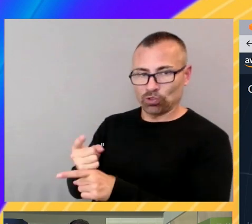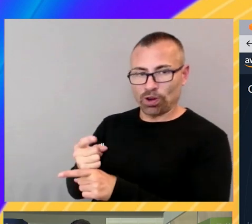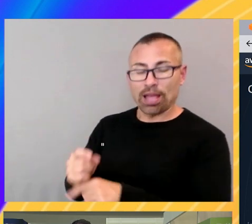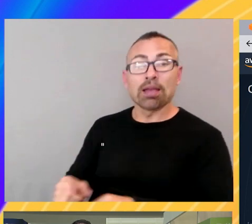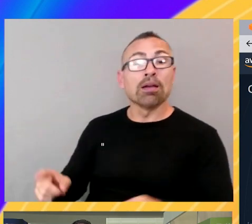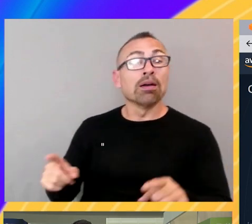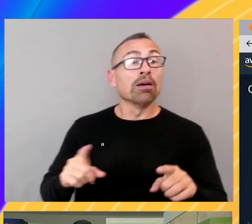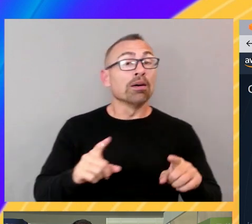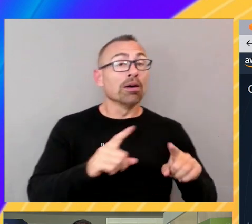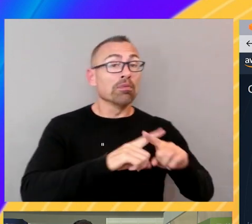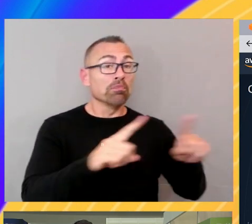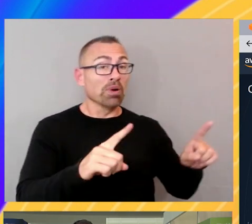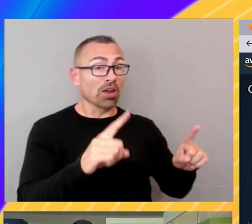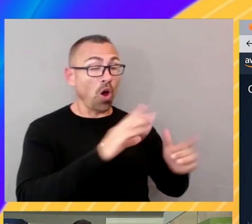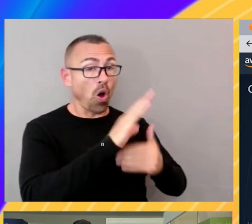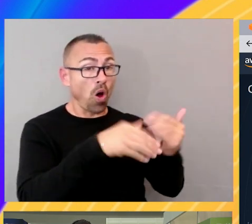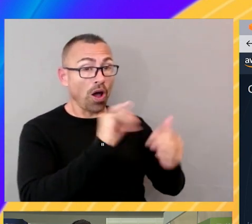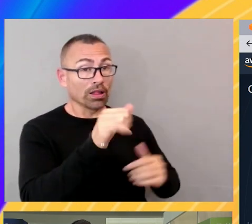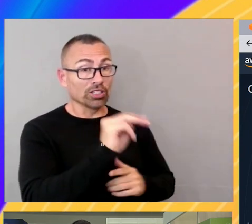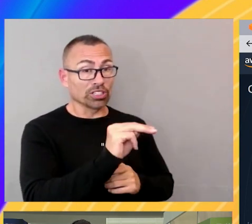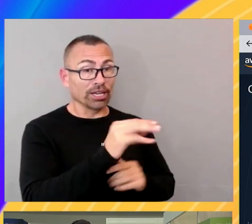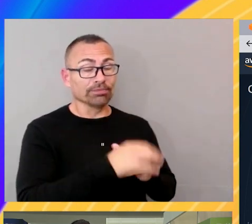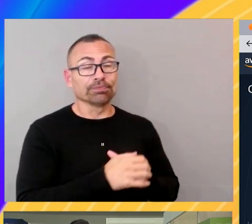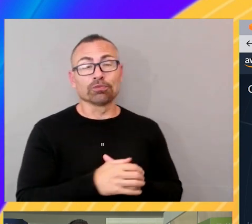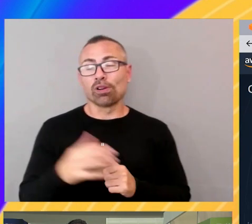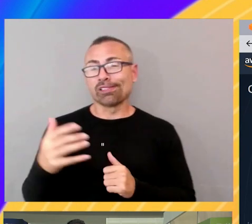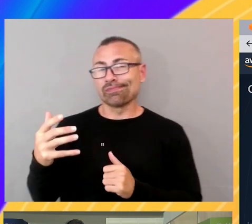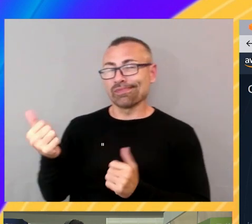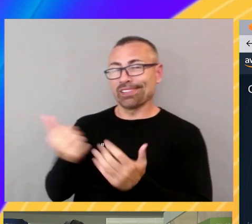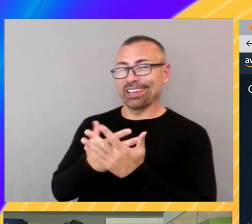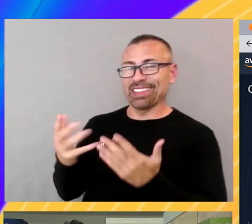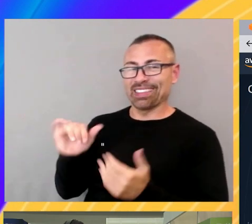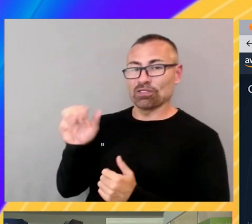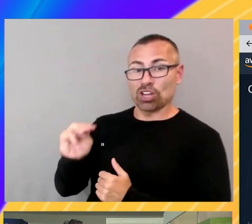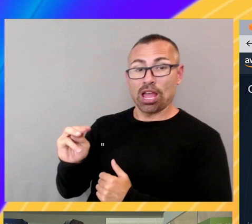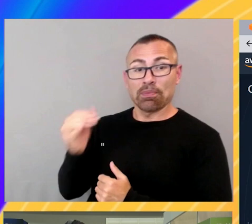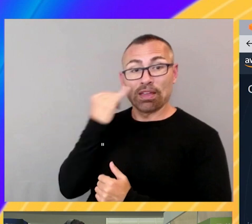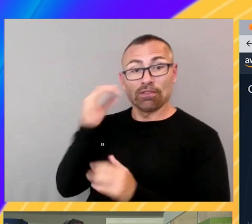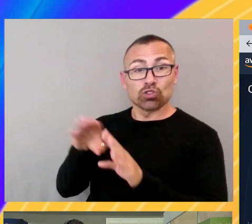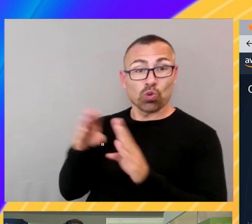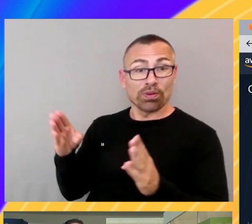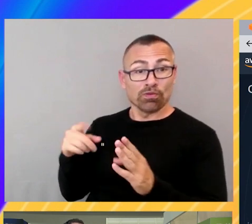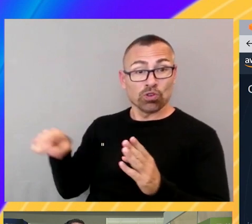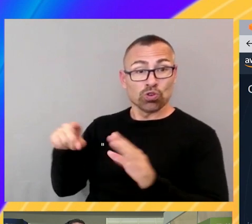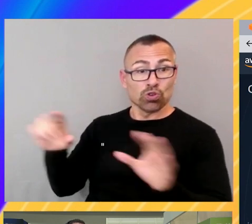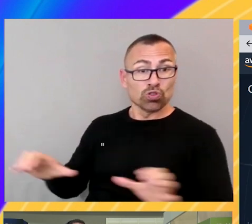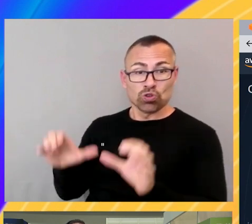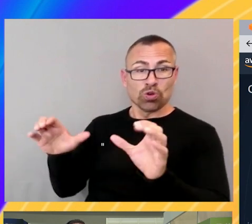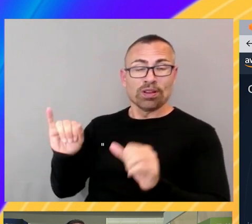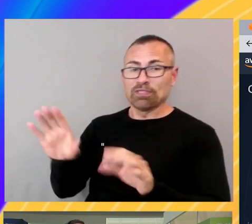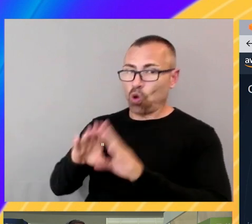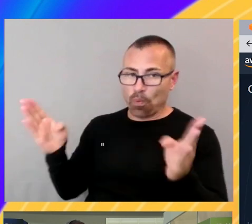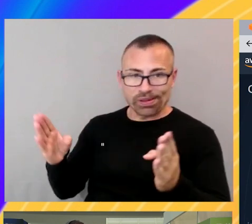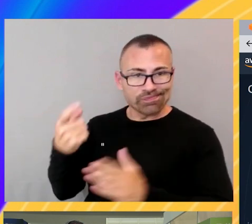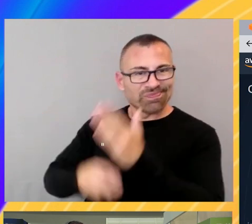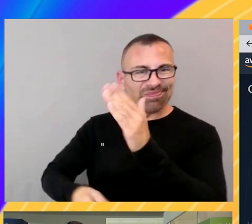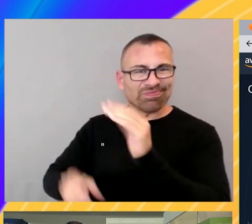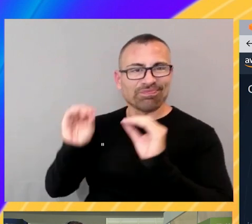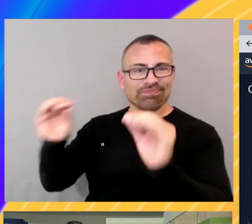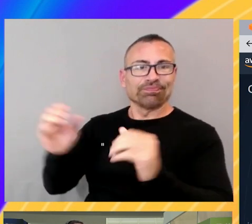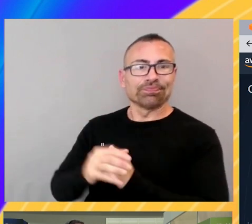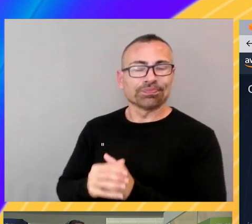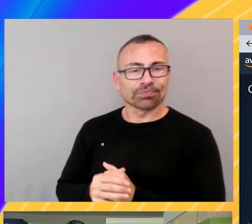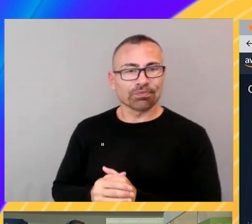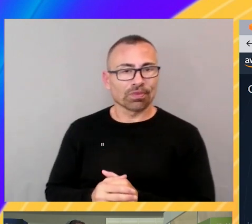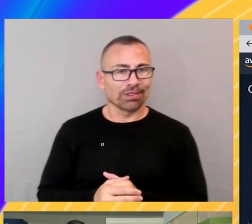anything in Jam, if it's open to if it's open for you to do anything in Jam, it's all completely free. Cool. And you talked about CodeWhisperer. You said we